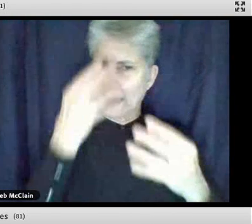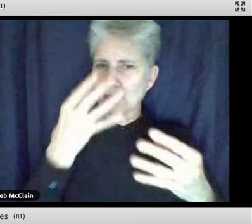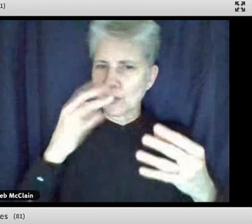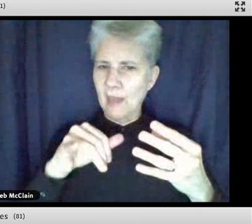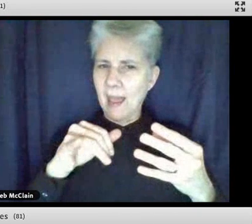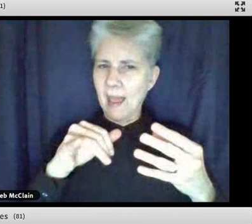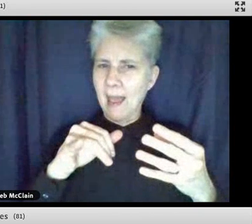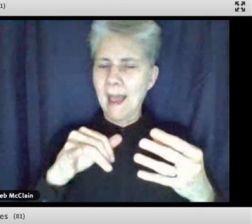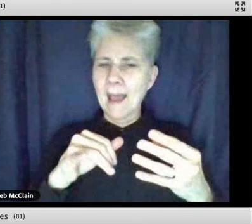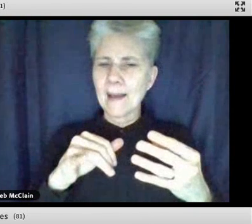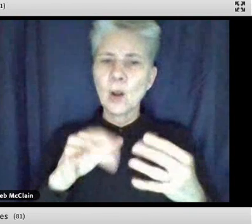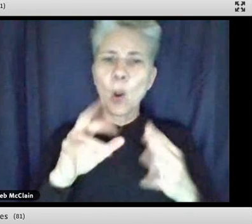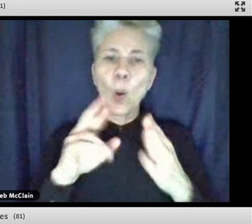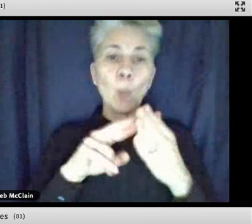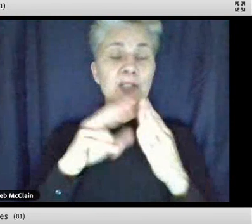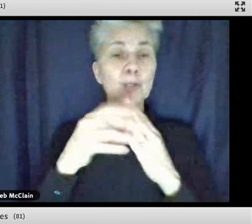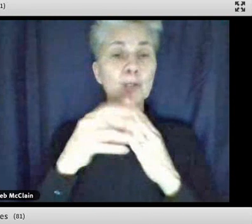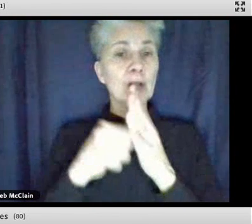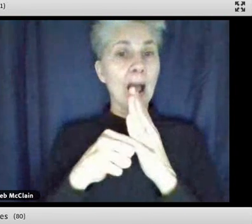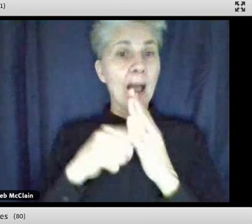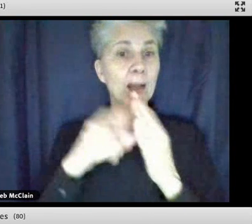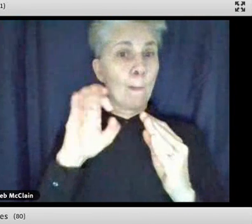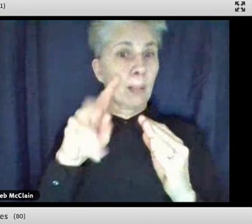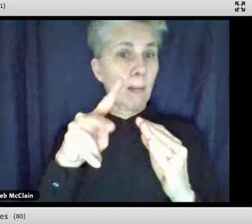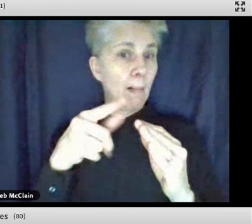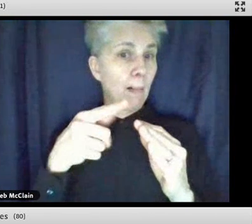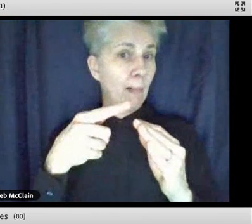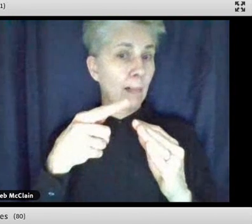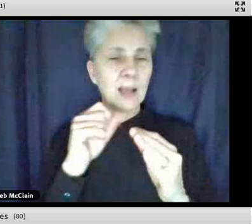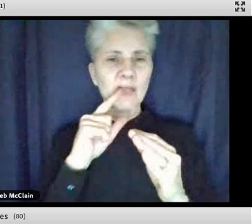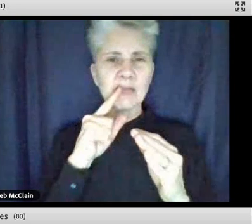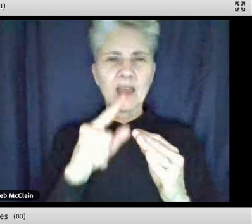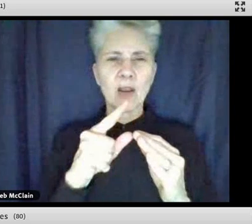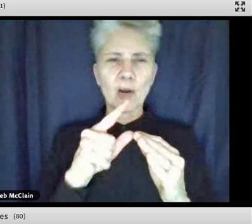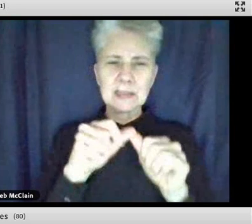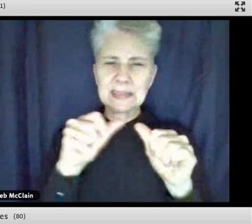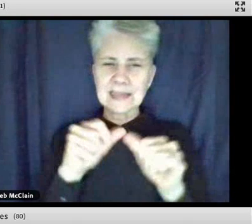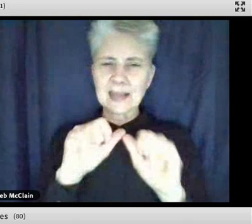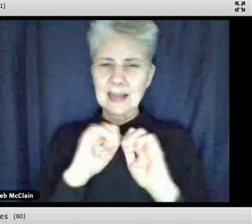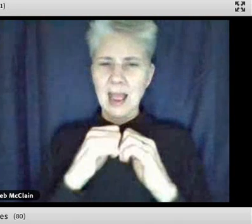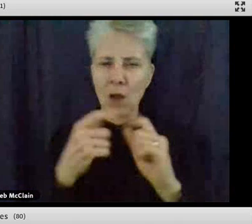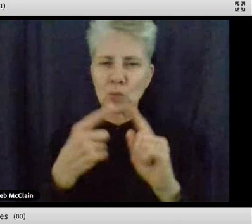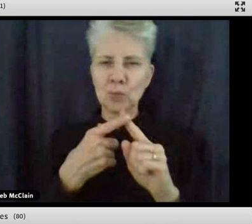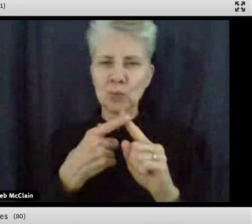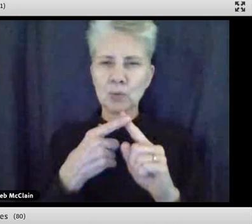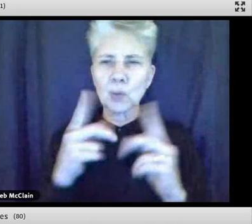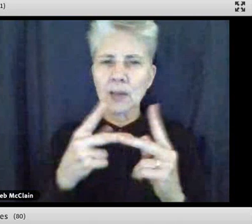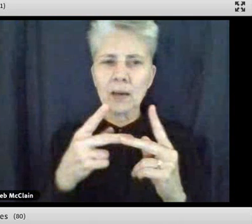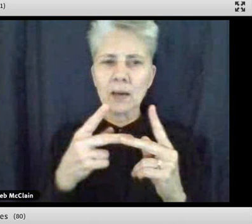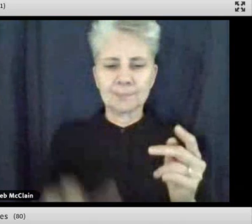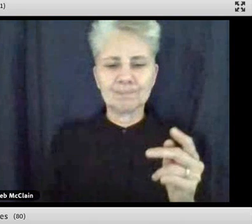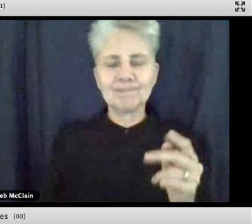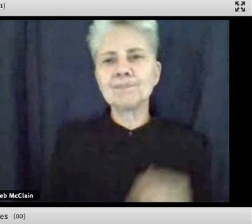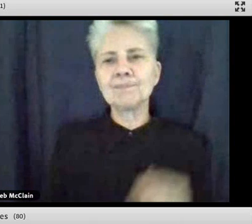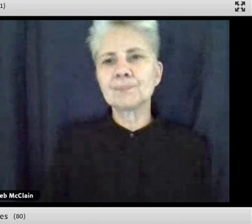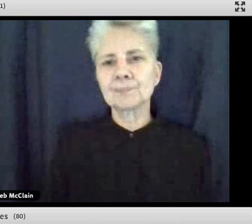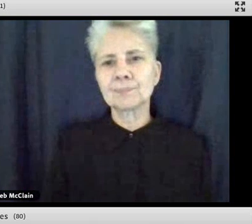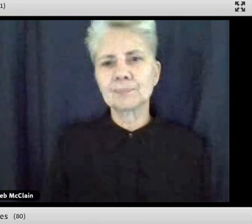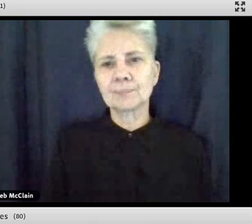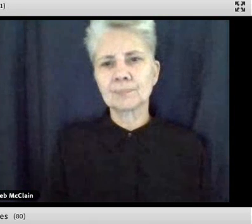either in a research guide or a blog. And then there's some sites on how to kind of promote services, and specifically